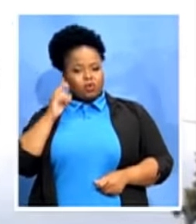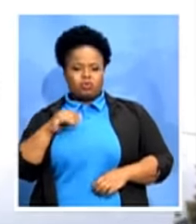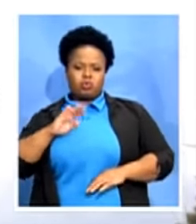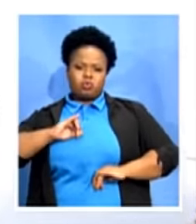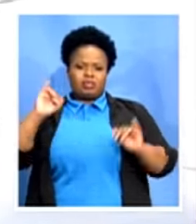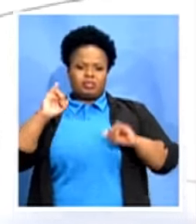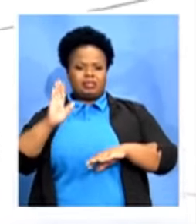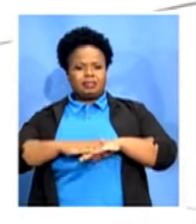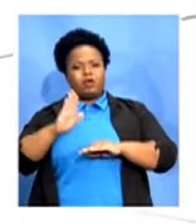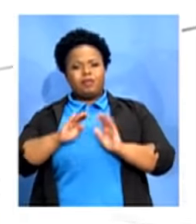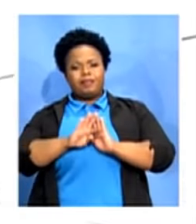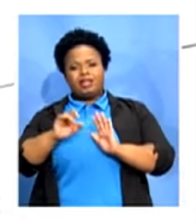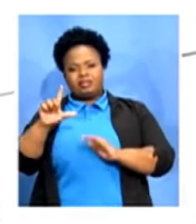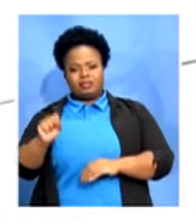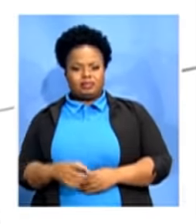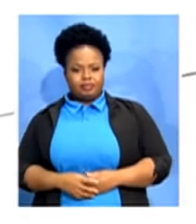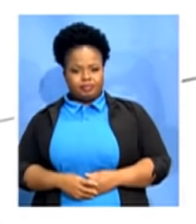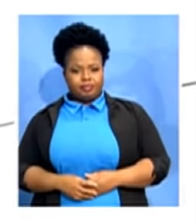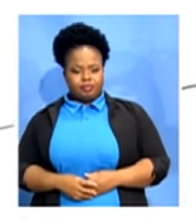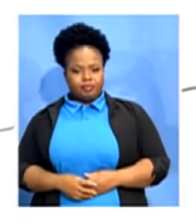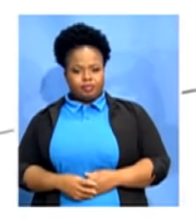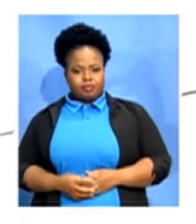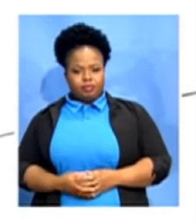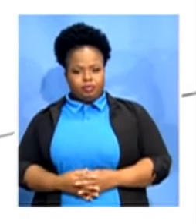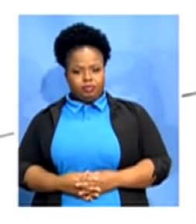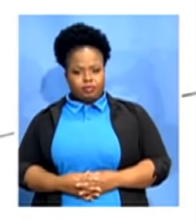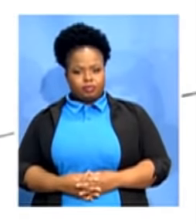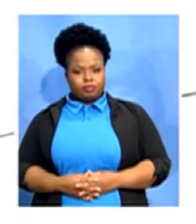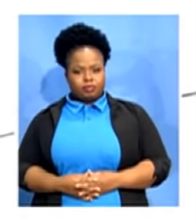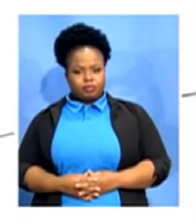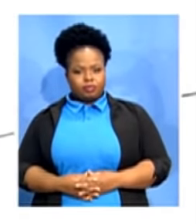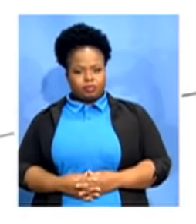Mareketla Mohlabe, SABC News, Noord-Gesser, in Soweto.